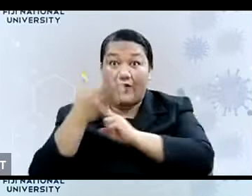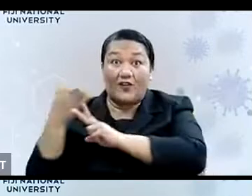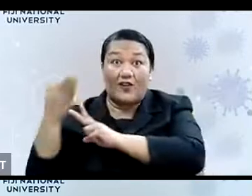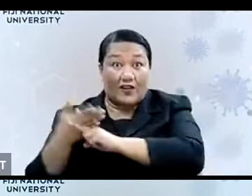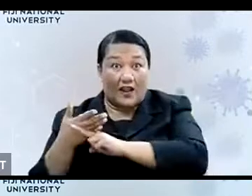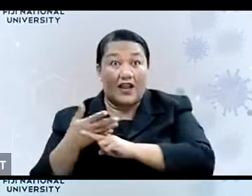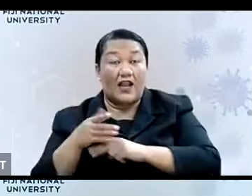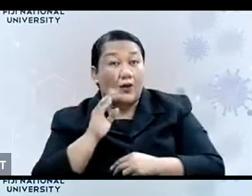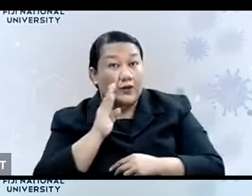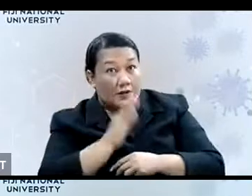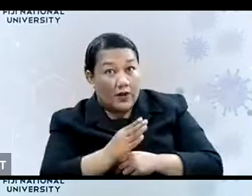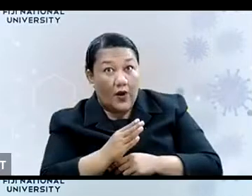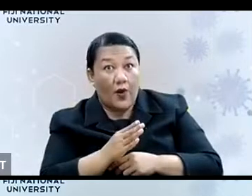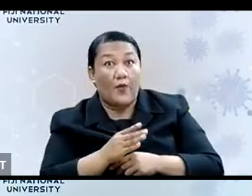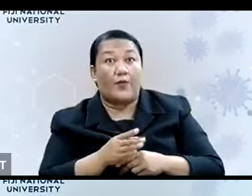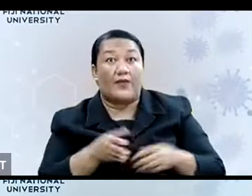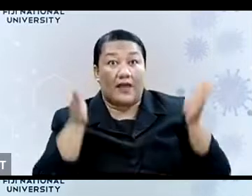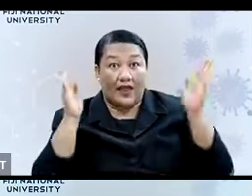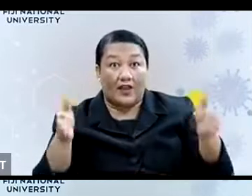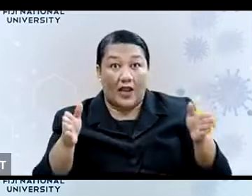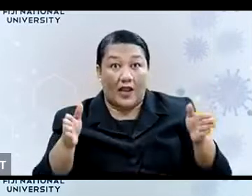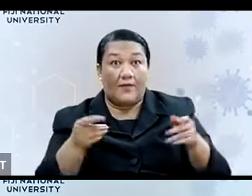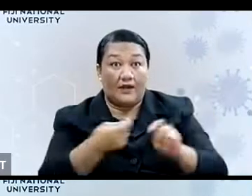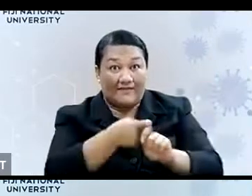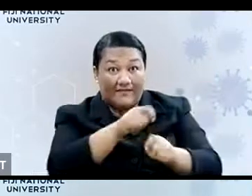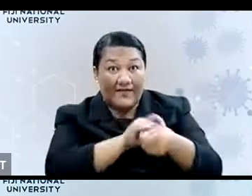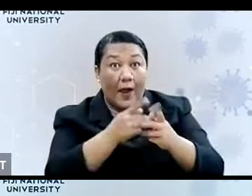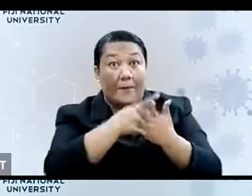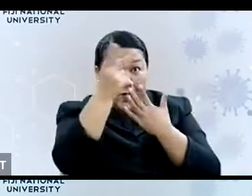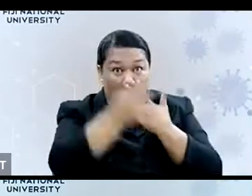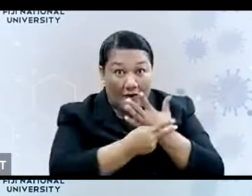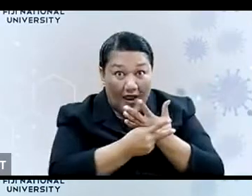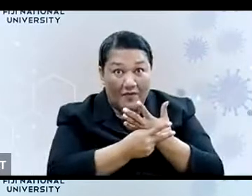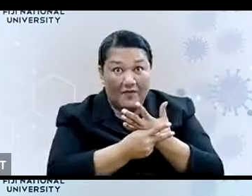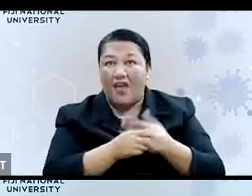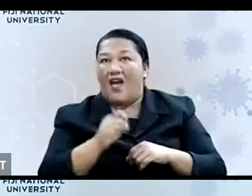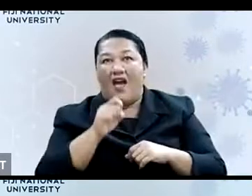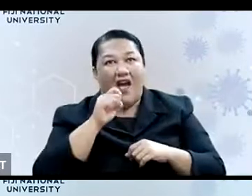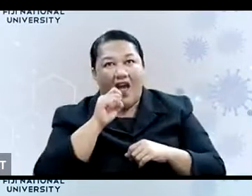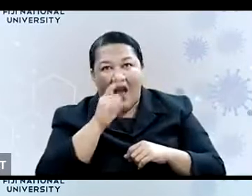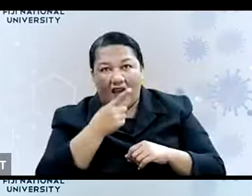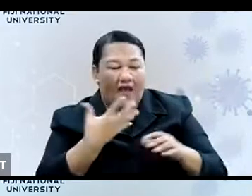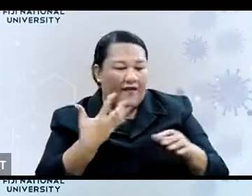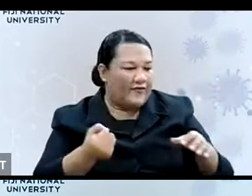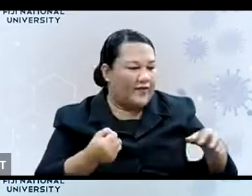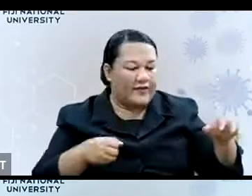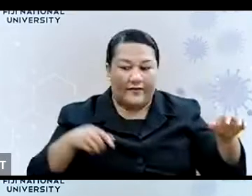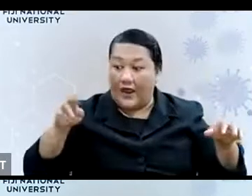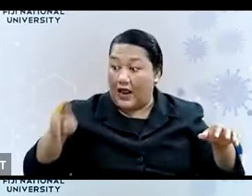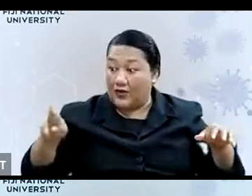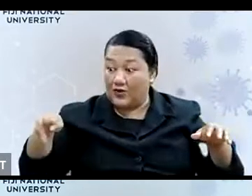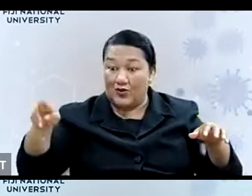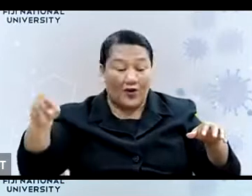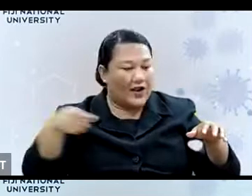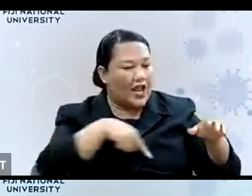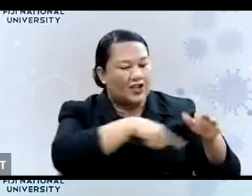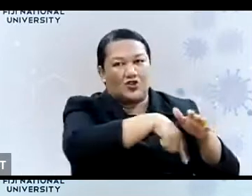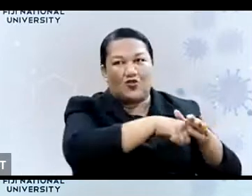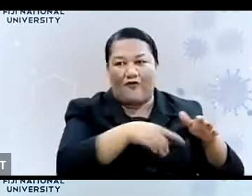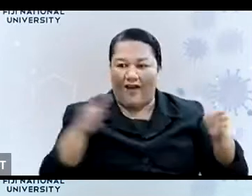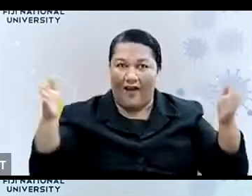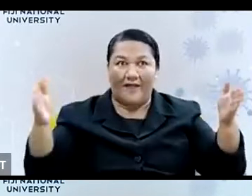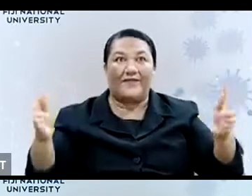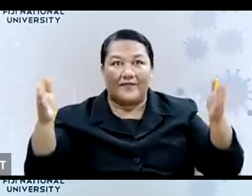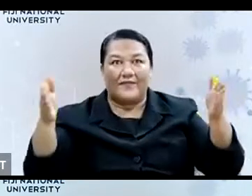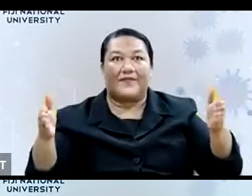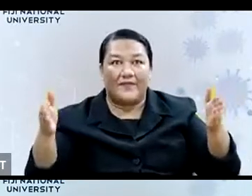containment efforts has not contained the effort within the Lamu Suva Nosori area. So factors that